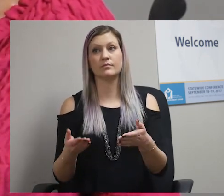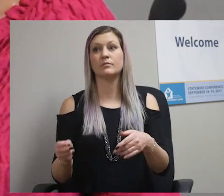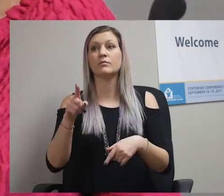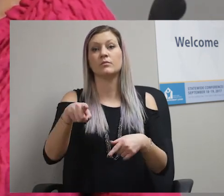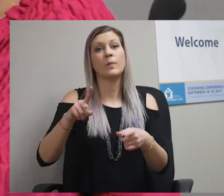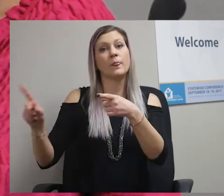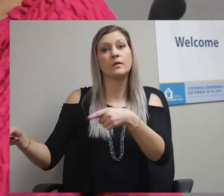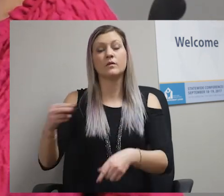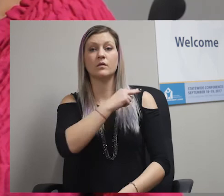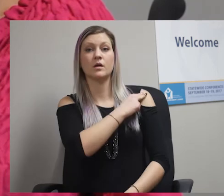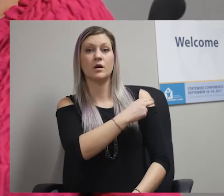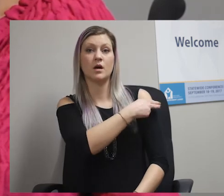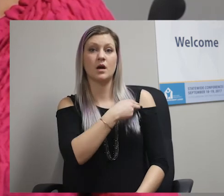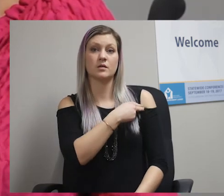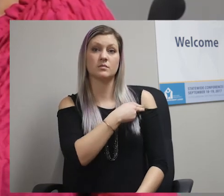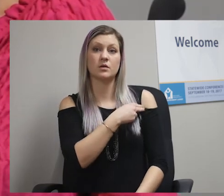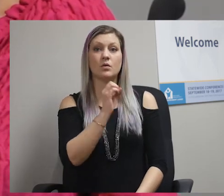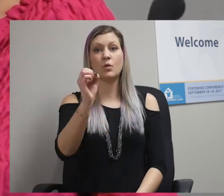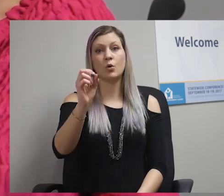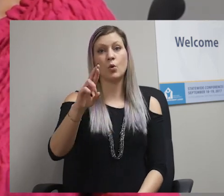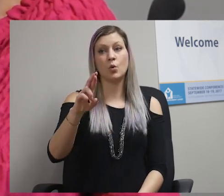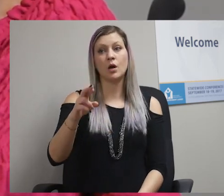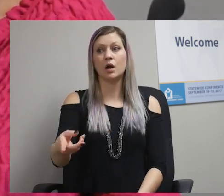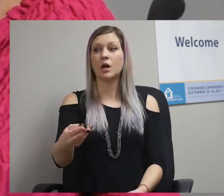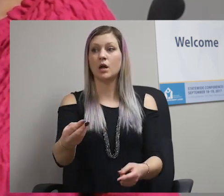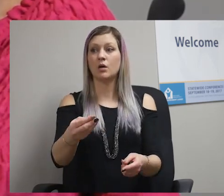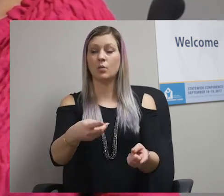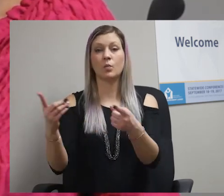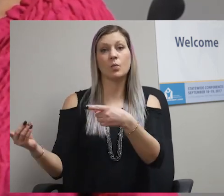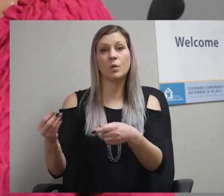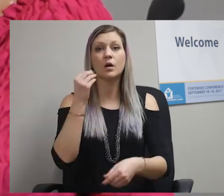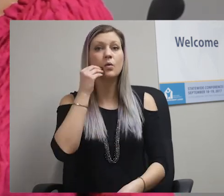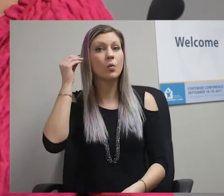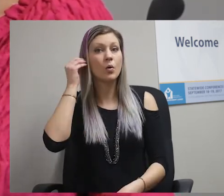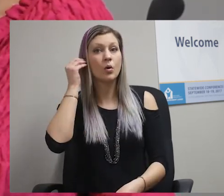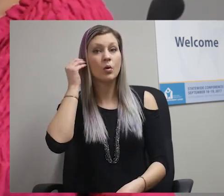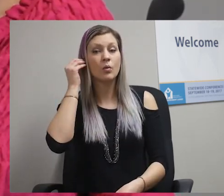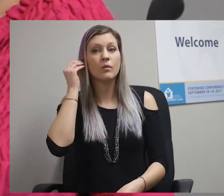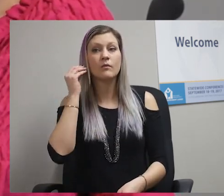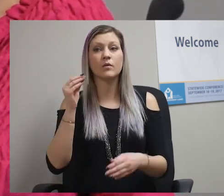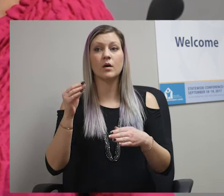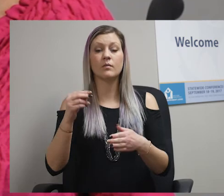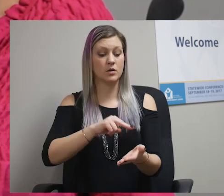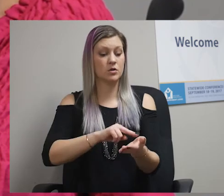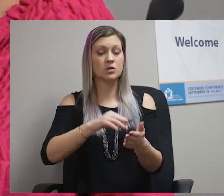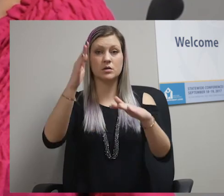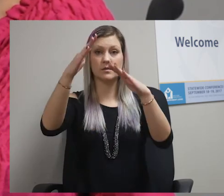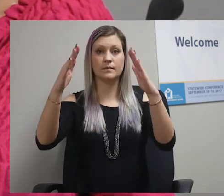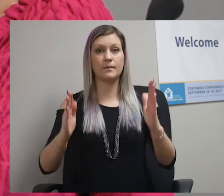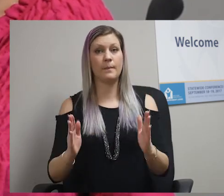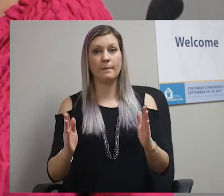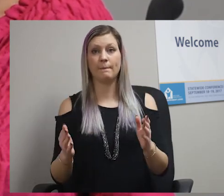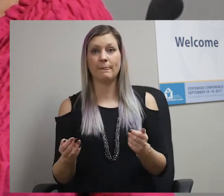hospitalization, or if you've just come home from a nursing home or a rehab center and have new medical equipment or a new